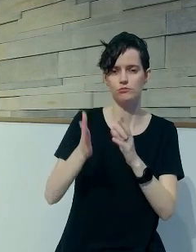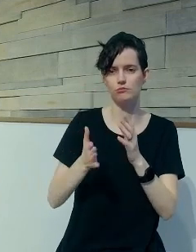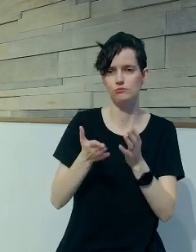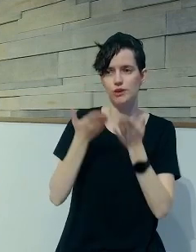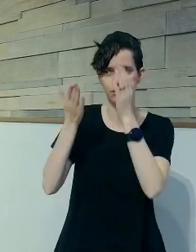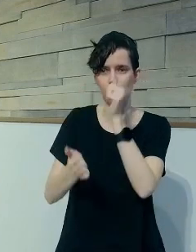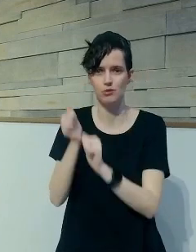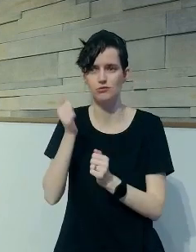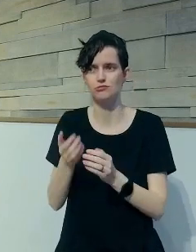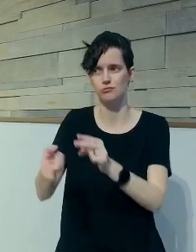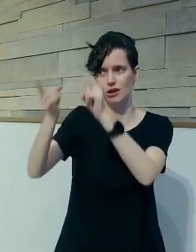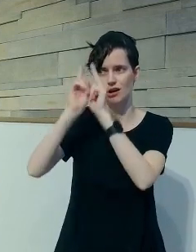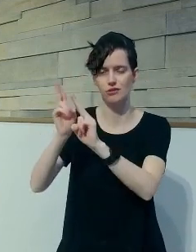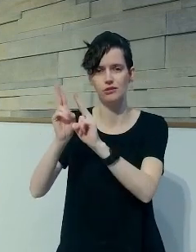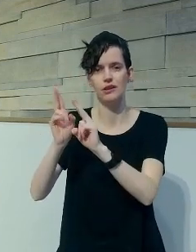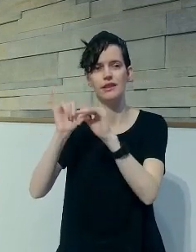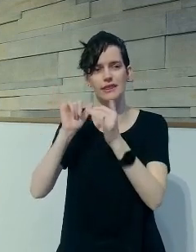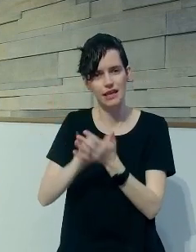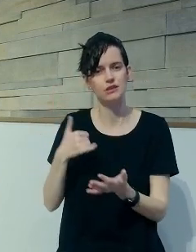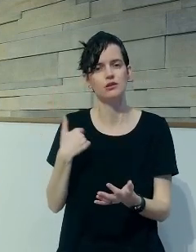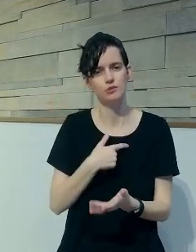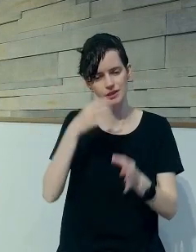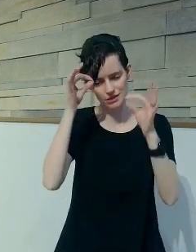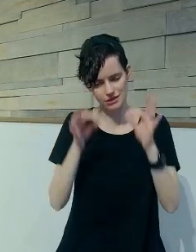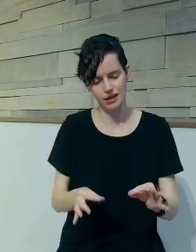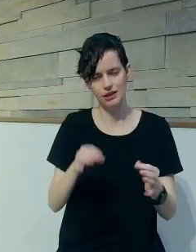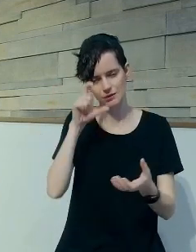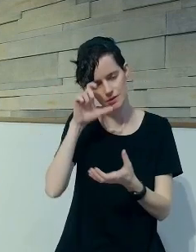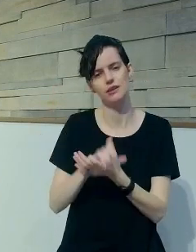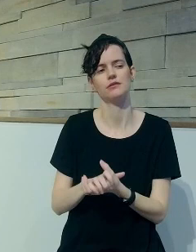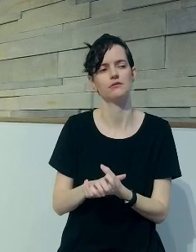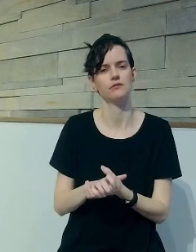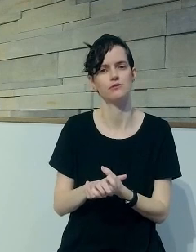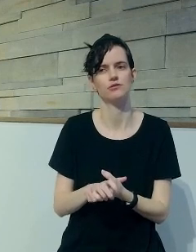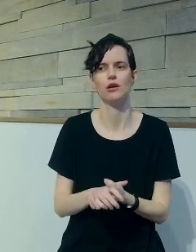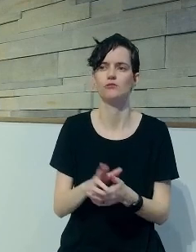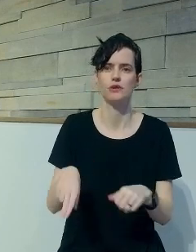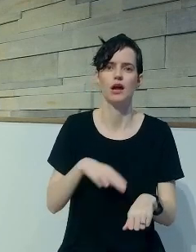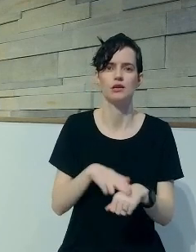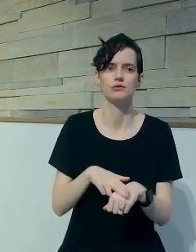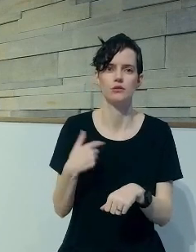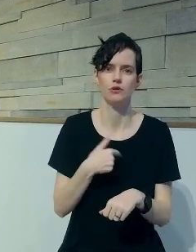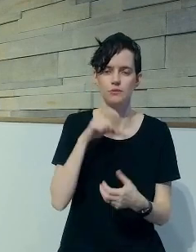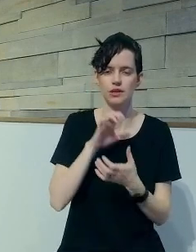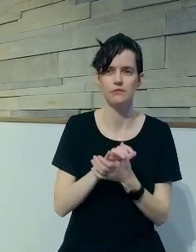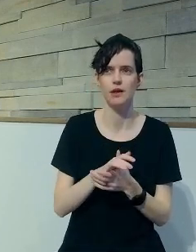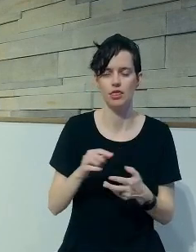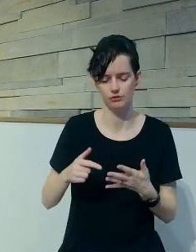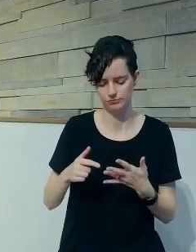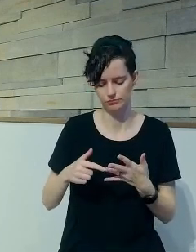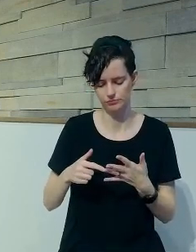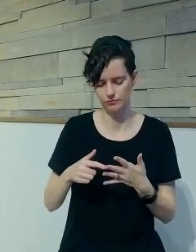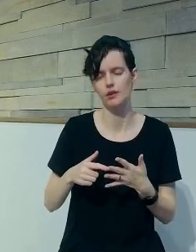glory. And that's what we choose to believe. And so naturally, we believe that our lives, my third point, we